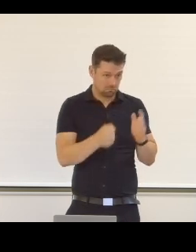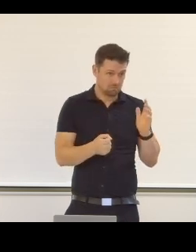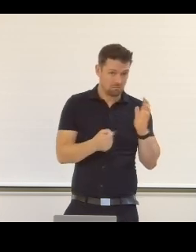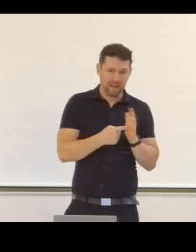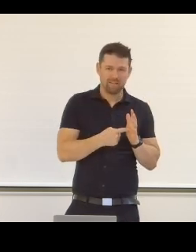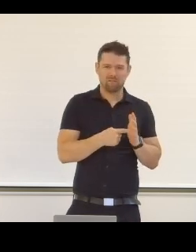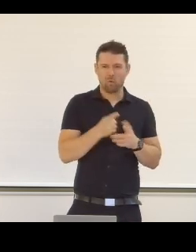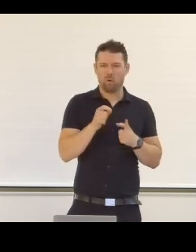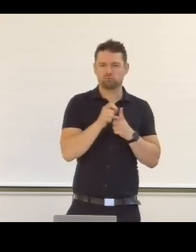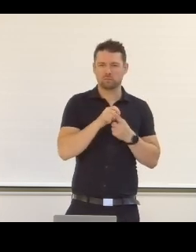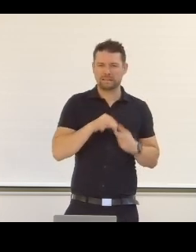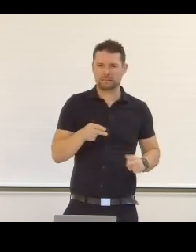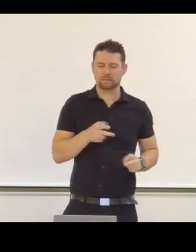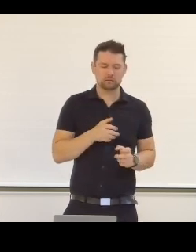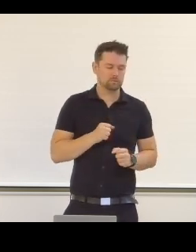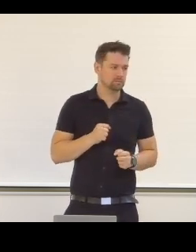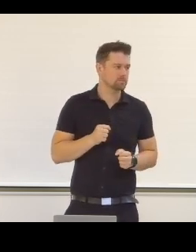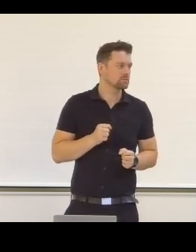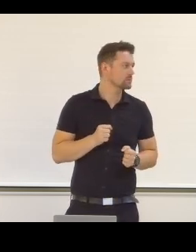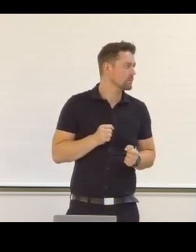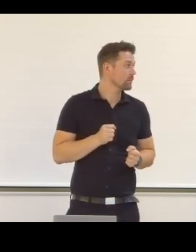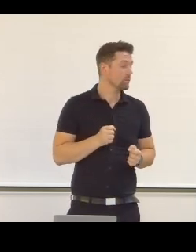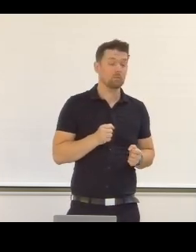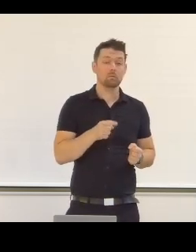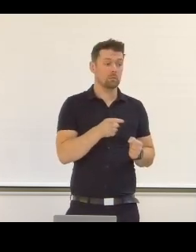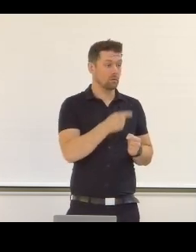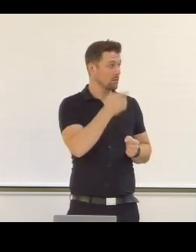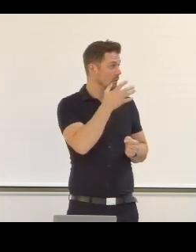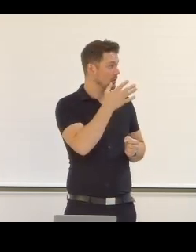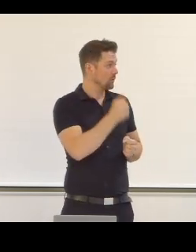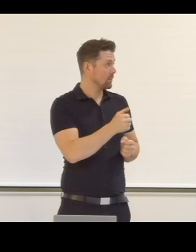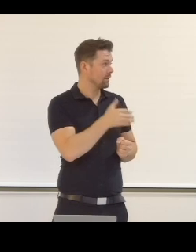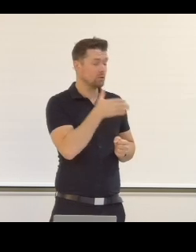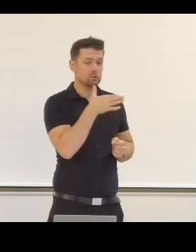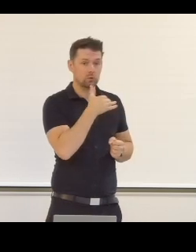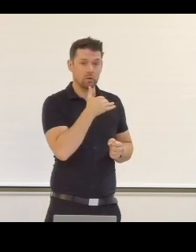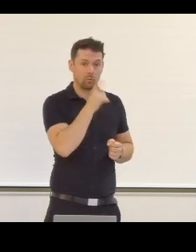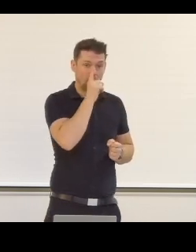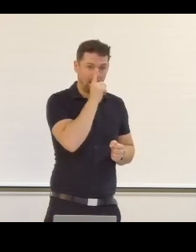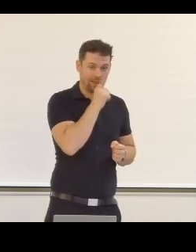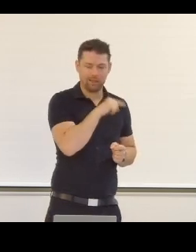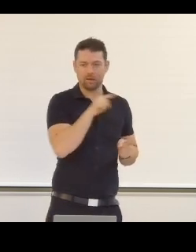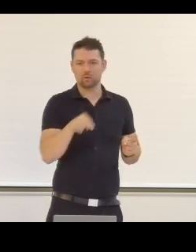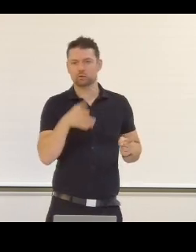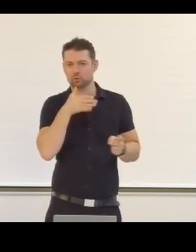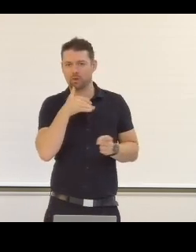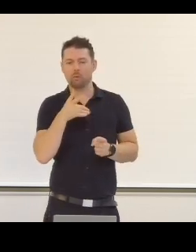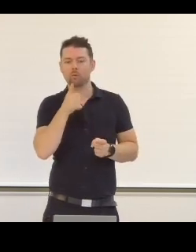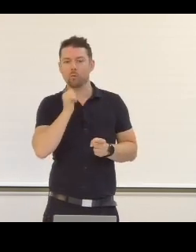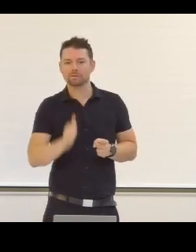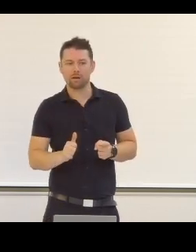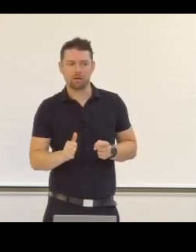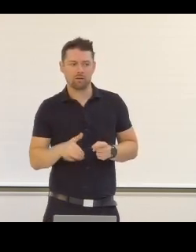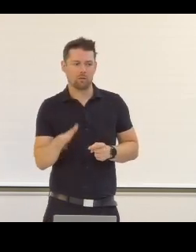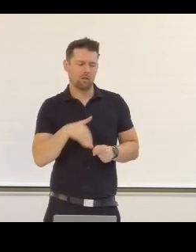protein food. And in our stocks, we had tuna with oil and tuna with water. And everybody